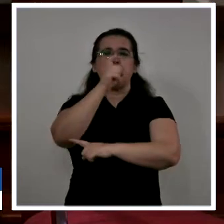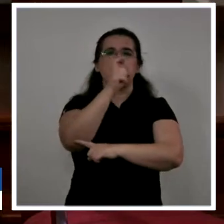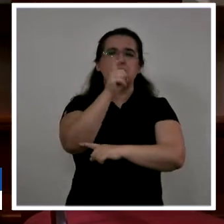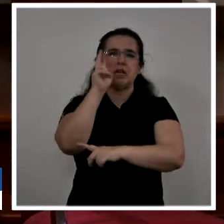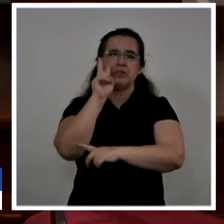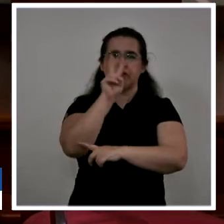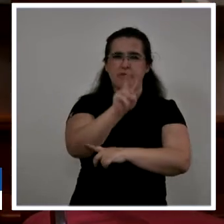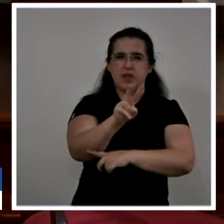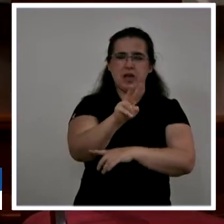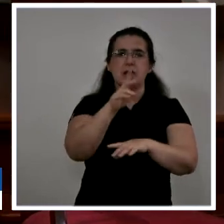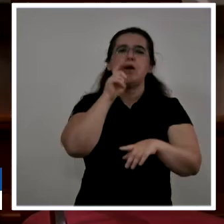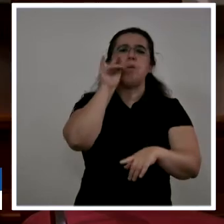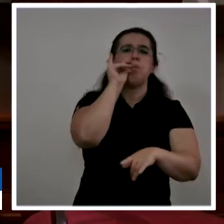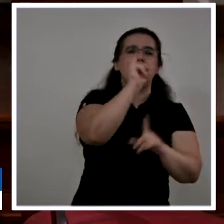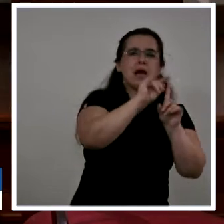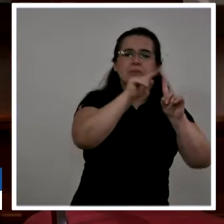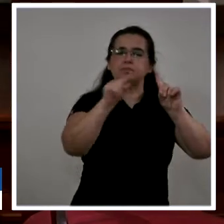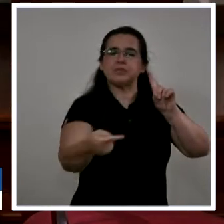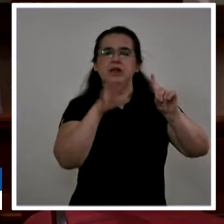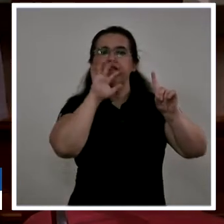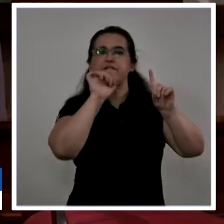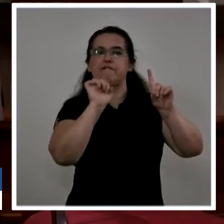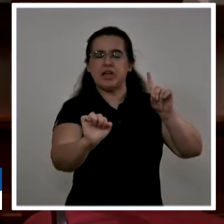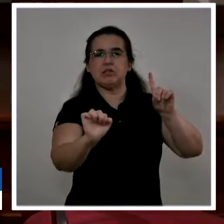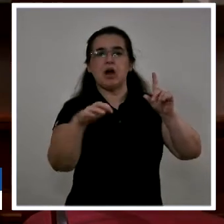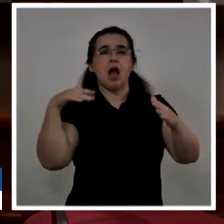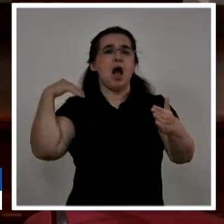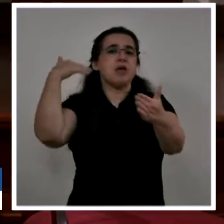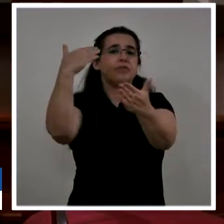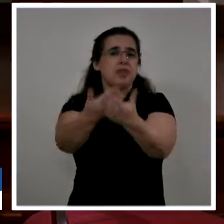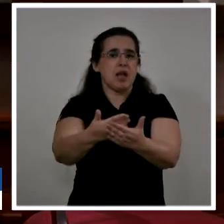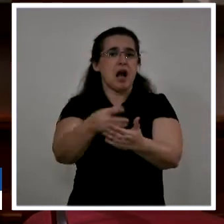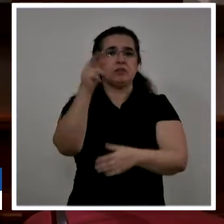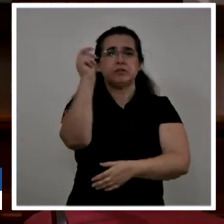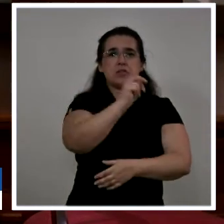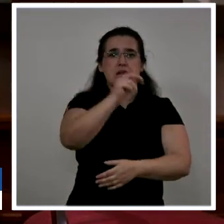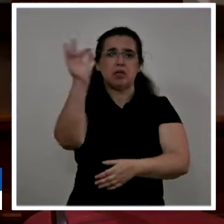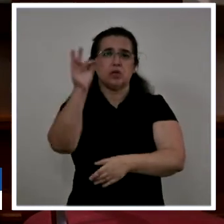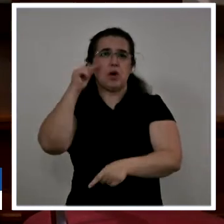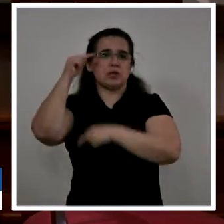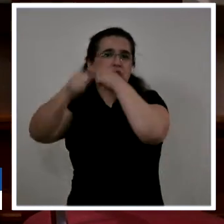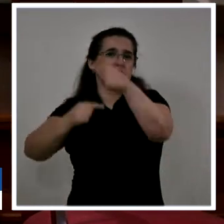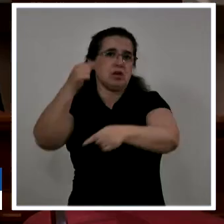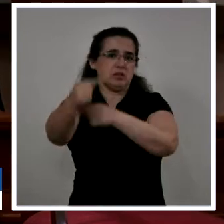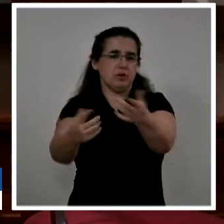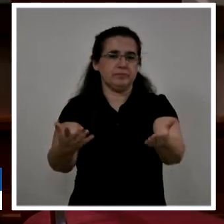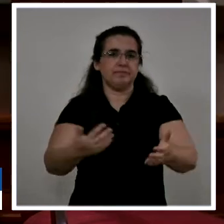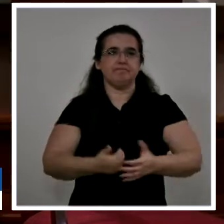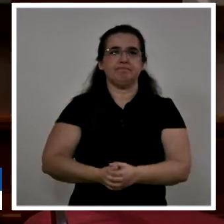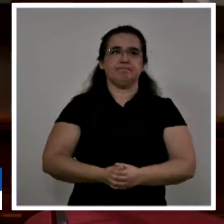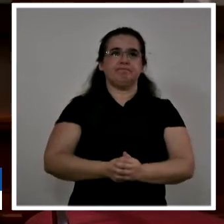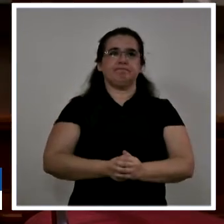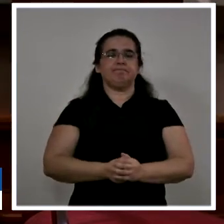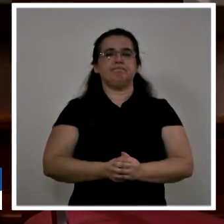pais nos filhos to the third and fourth generation. Até à terceira e quarta geração. Now, there's two things this could mean. E